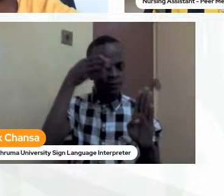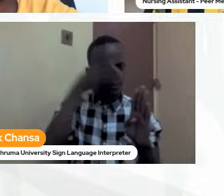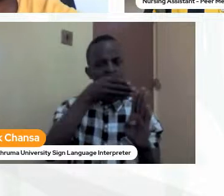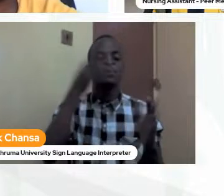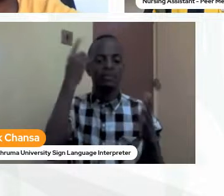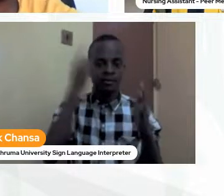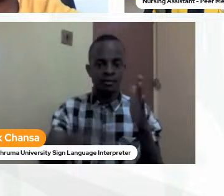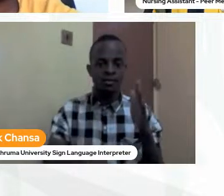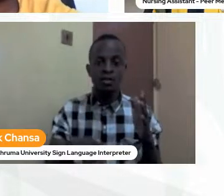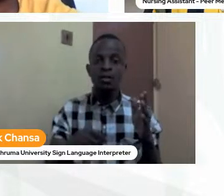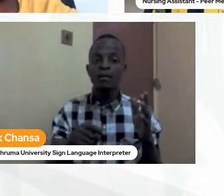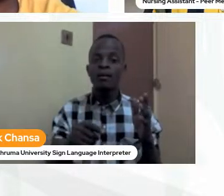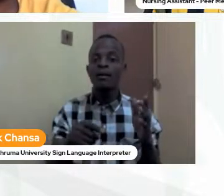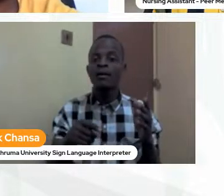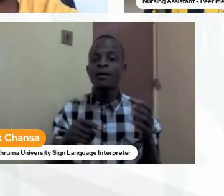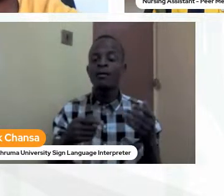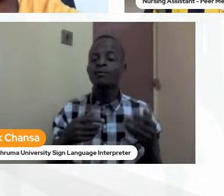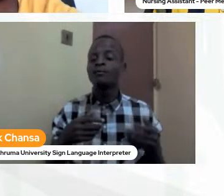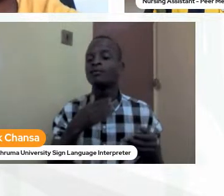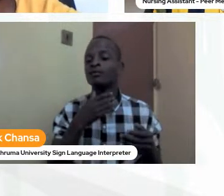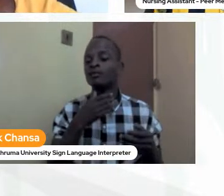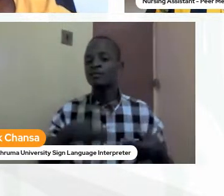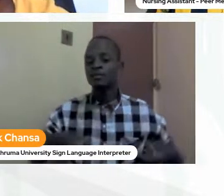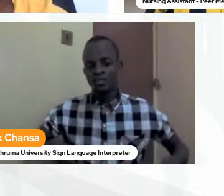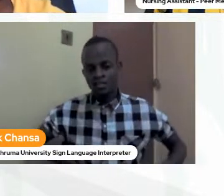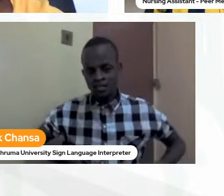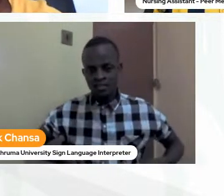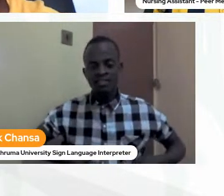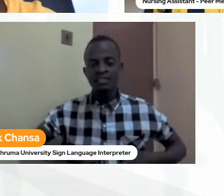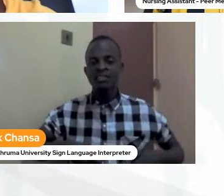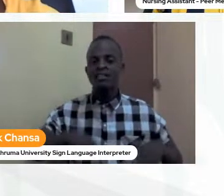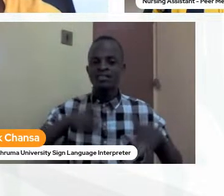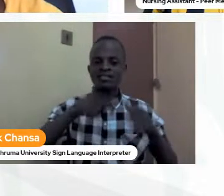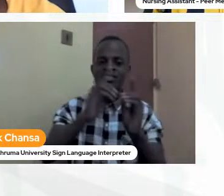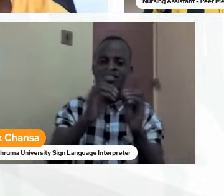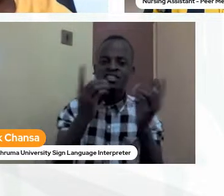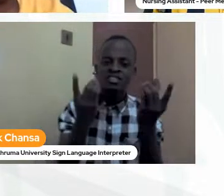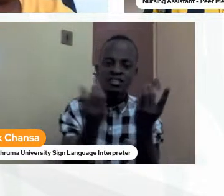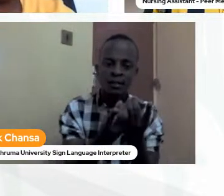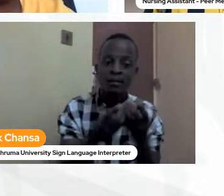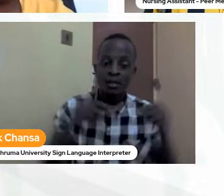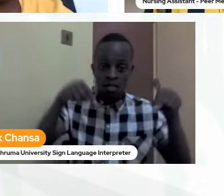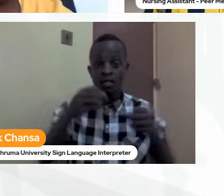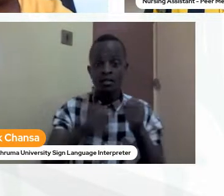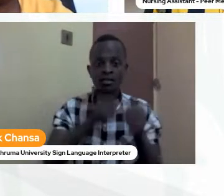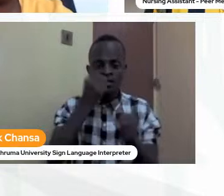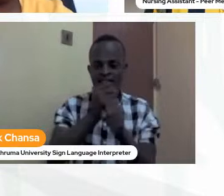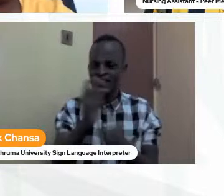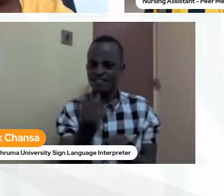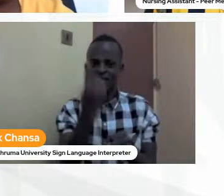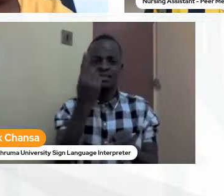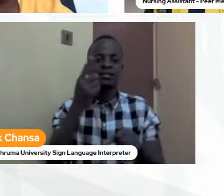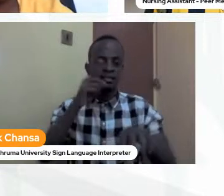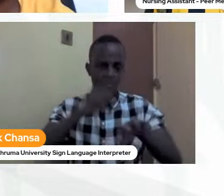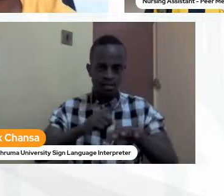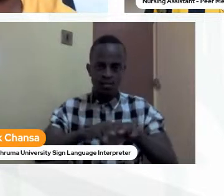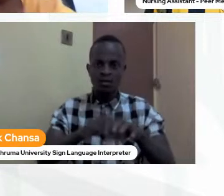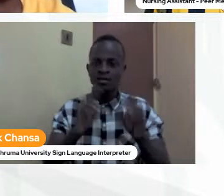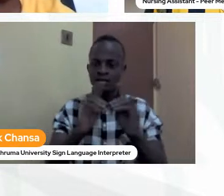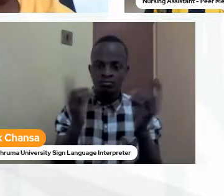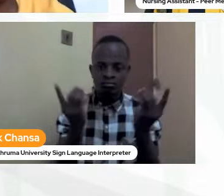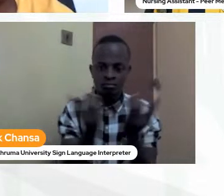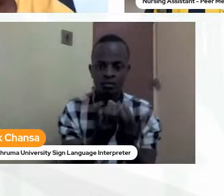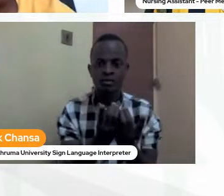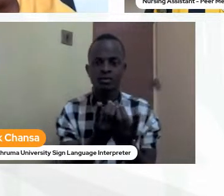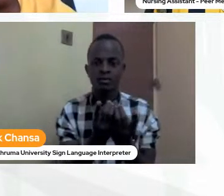a provision for adolescents from the districts. For this year, for the first time, we are going to start from the districts. So that's